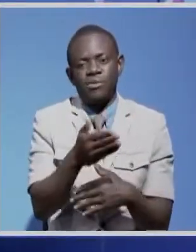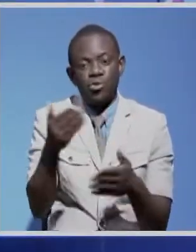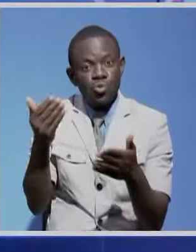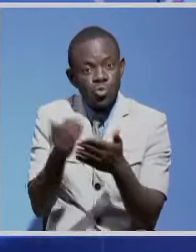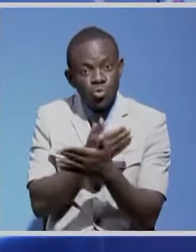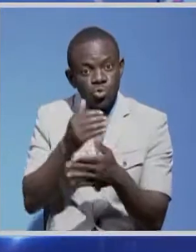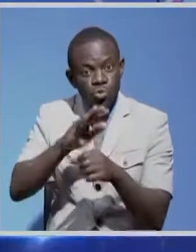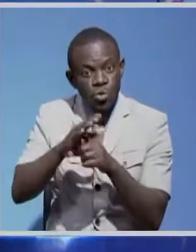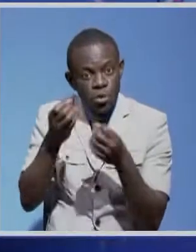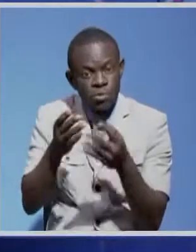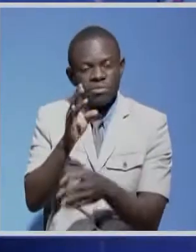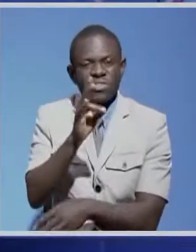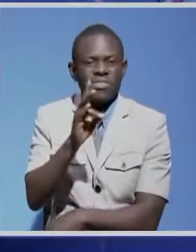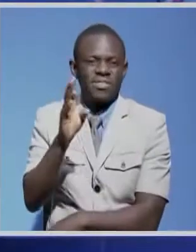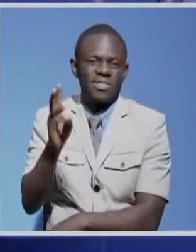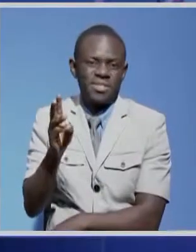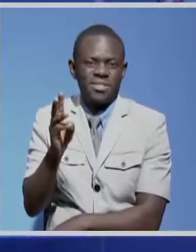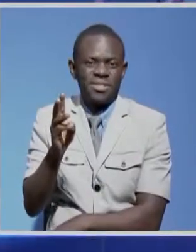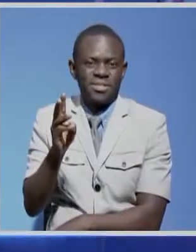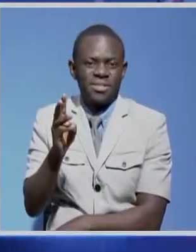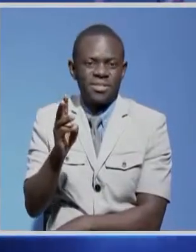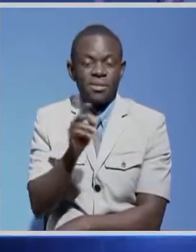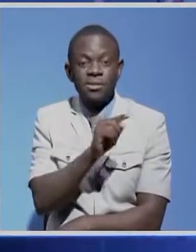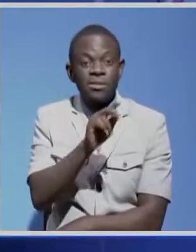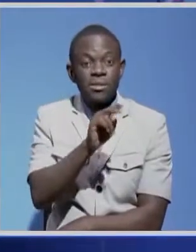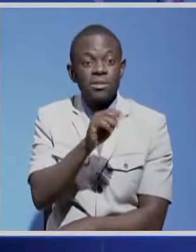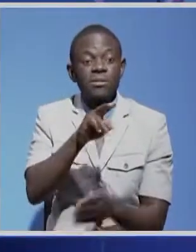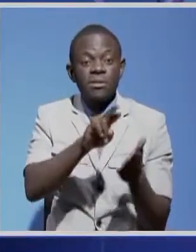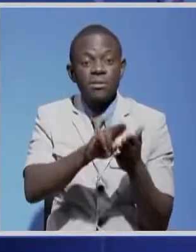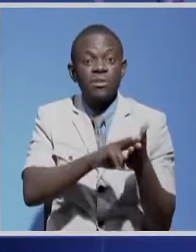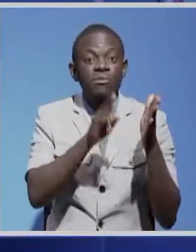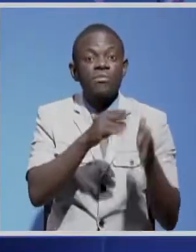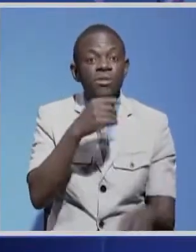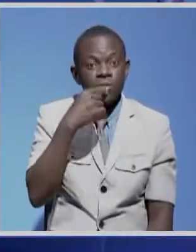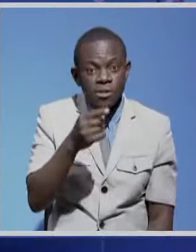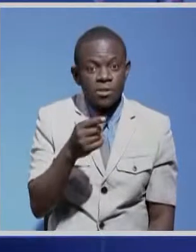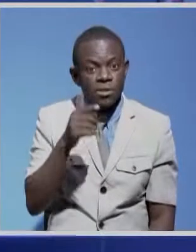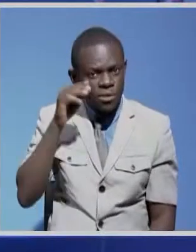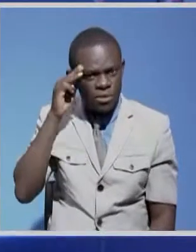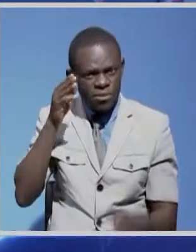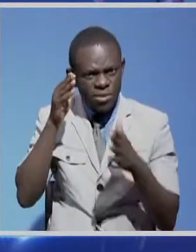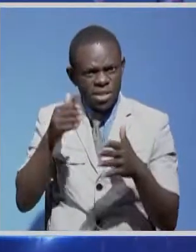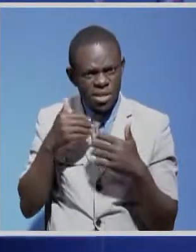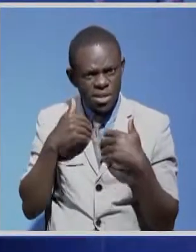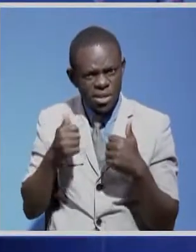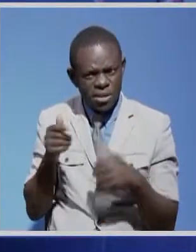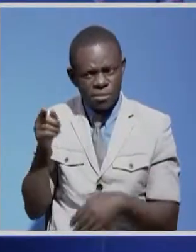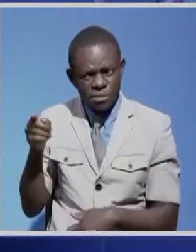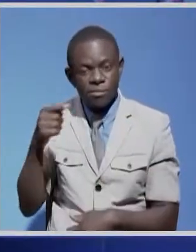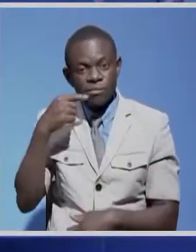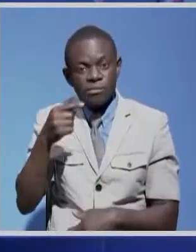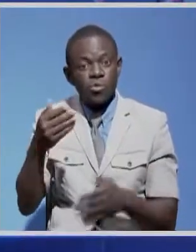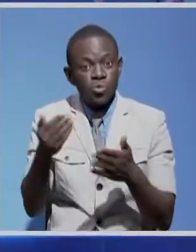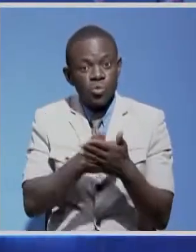tests carried out. ZMBC's Patricia Banda reports that Health Minister Chitalu Chilufya says the recorded cases are from